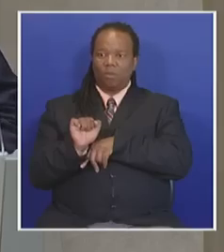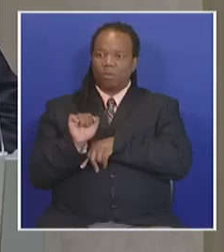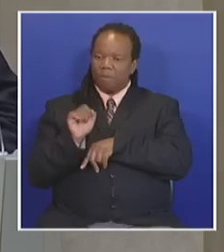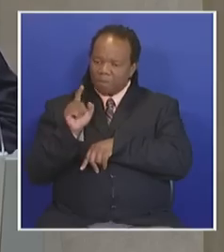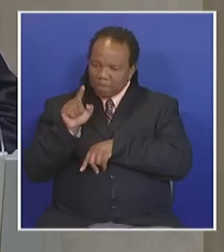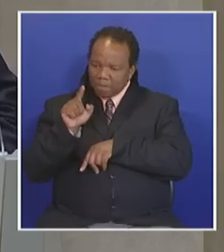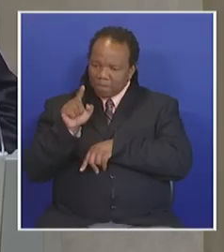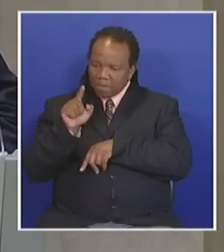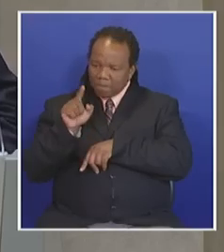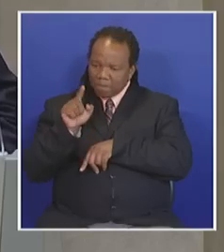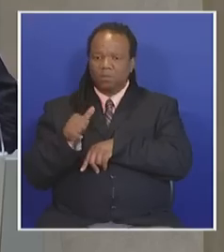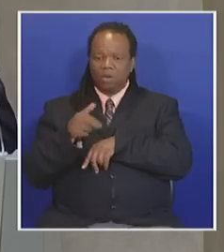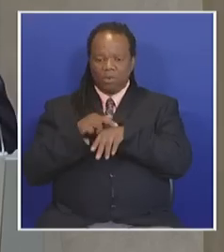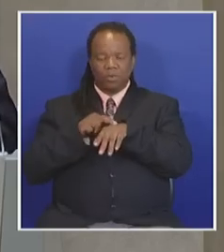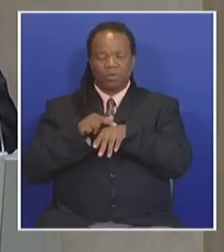it